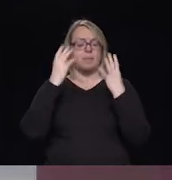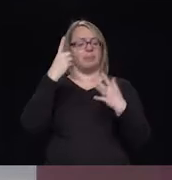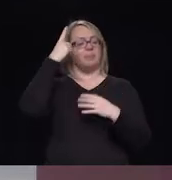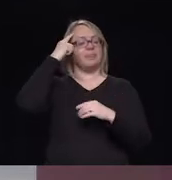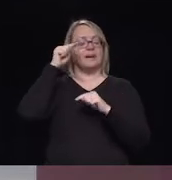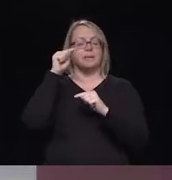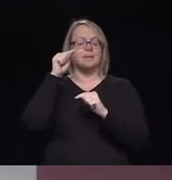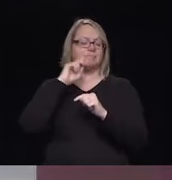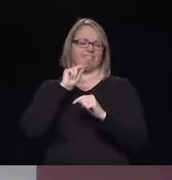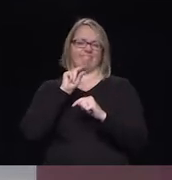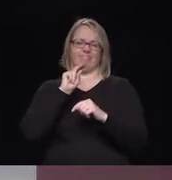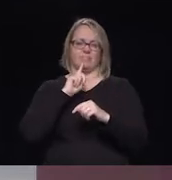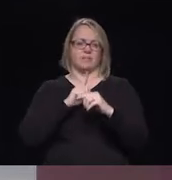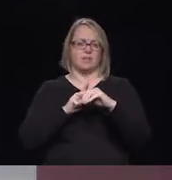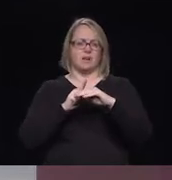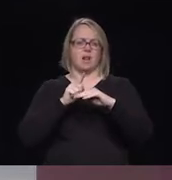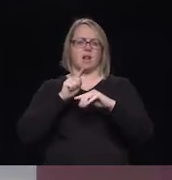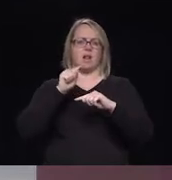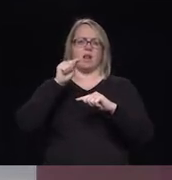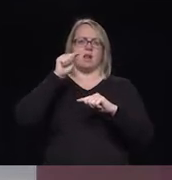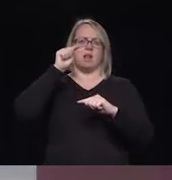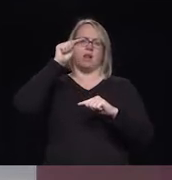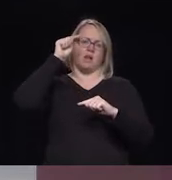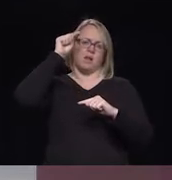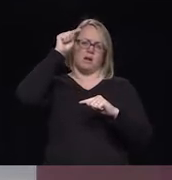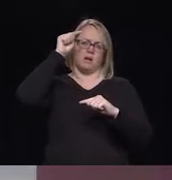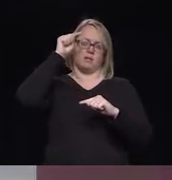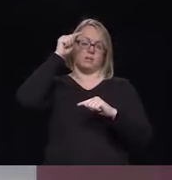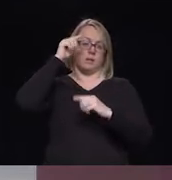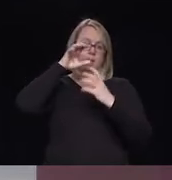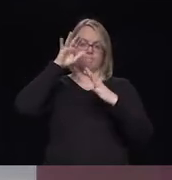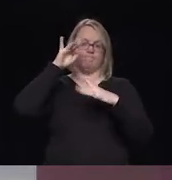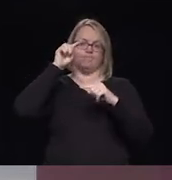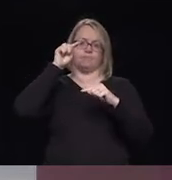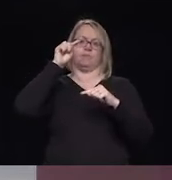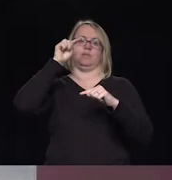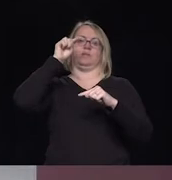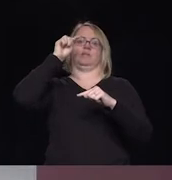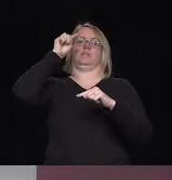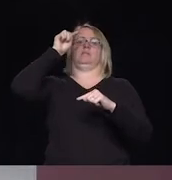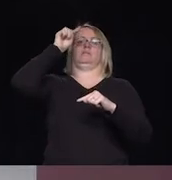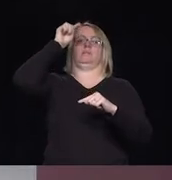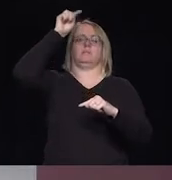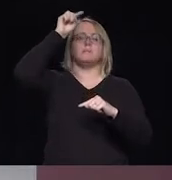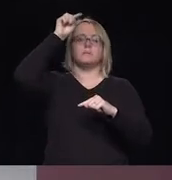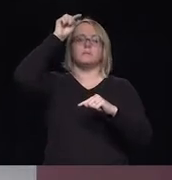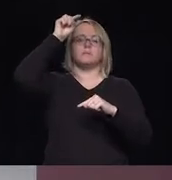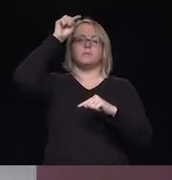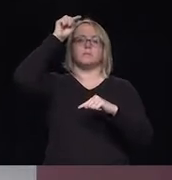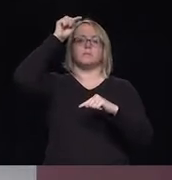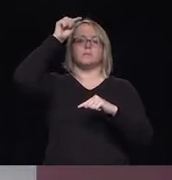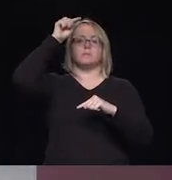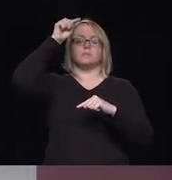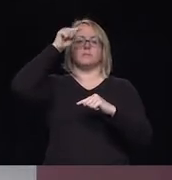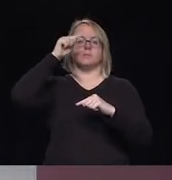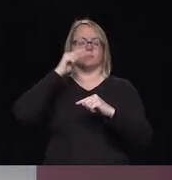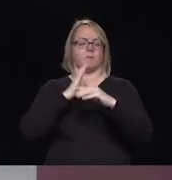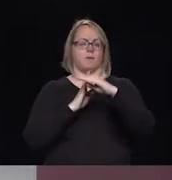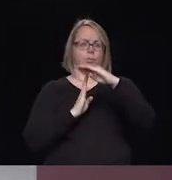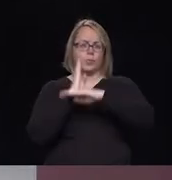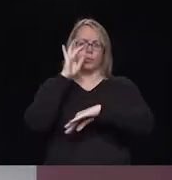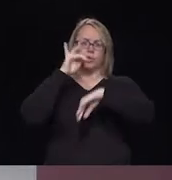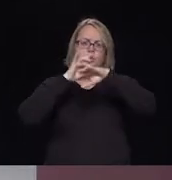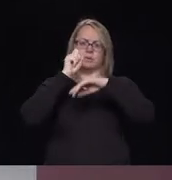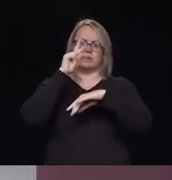that's not actually proportionate. It goes way up past the clouds and